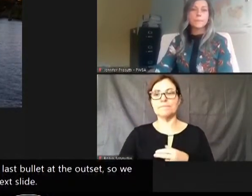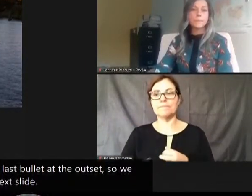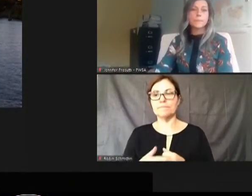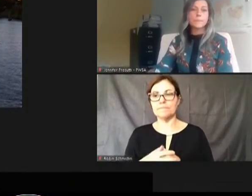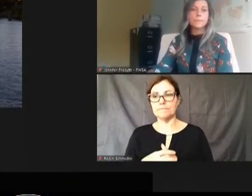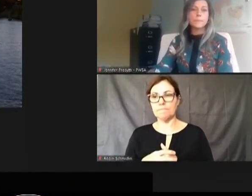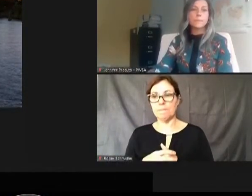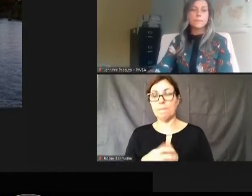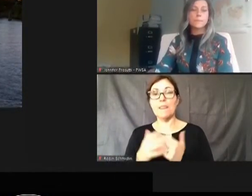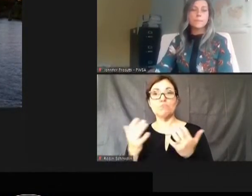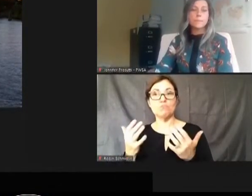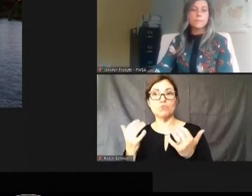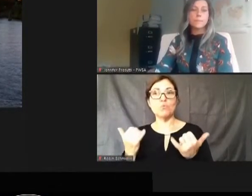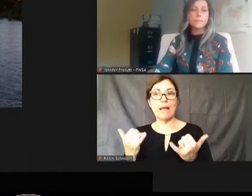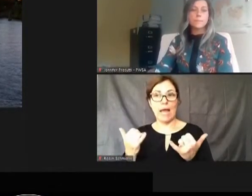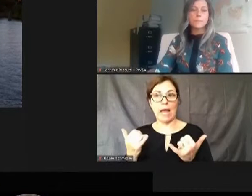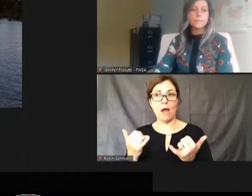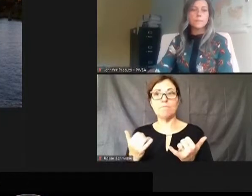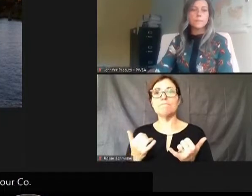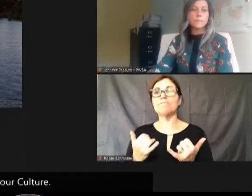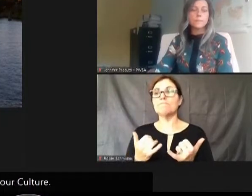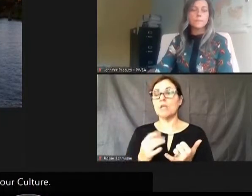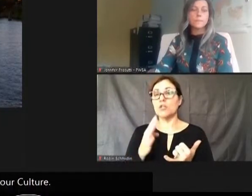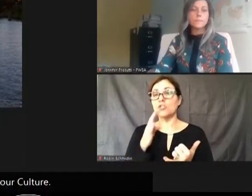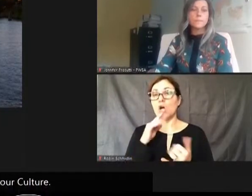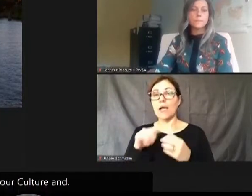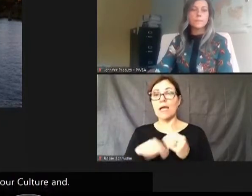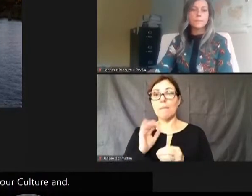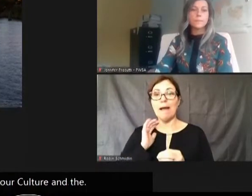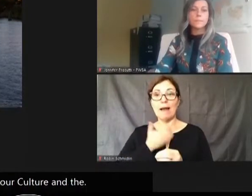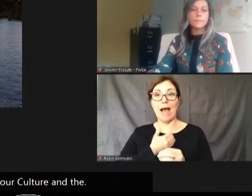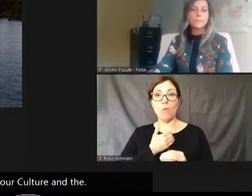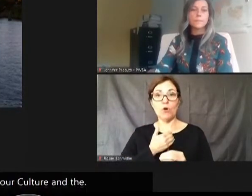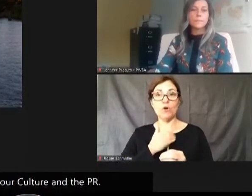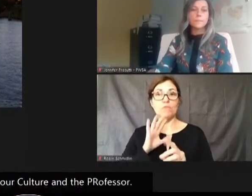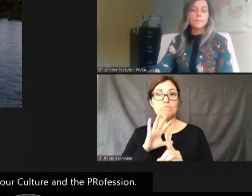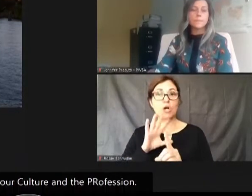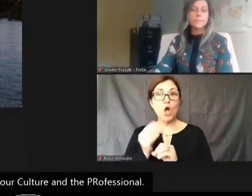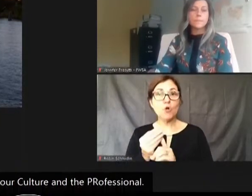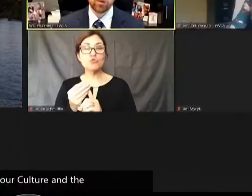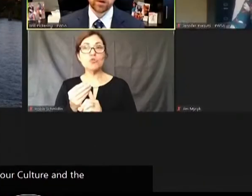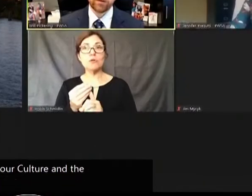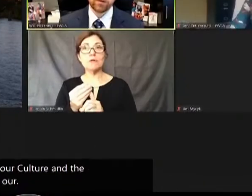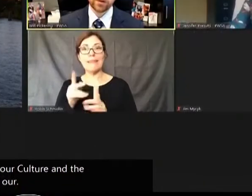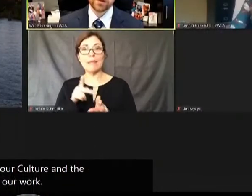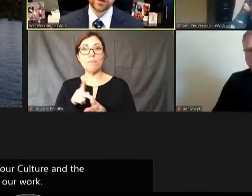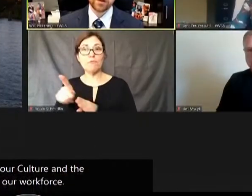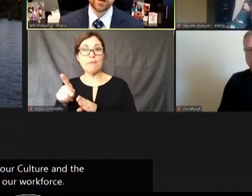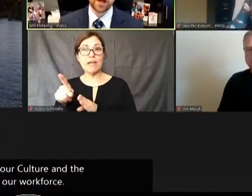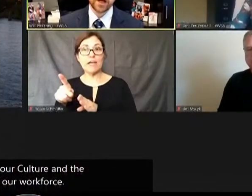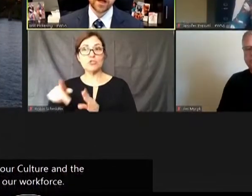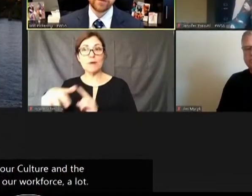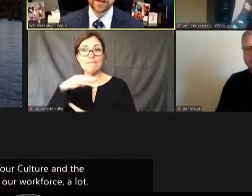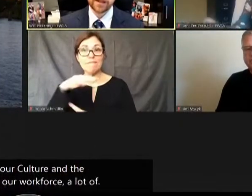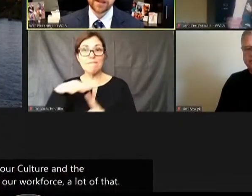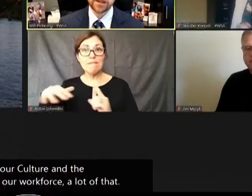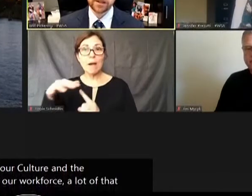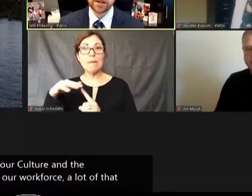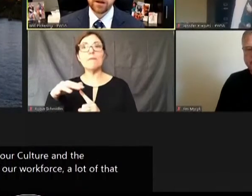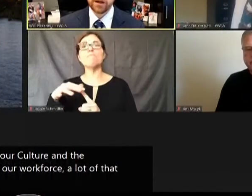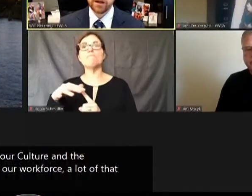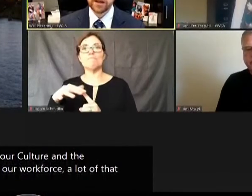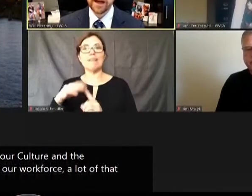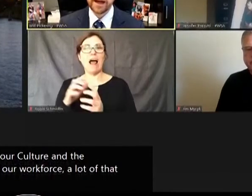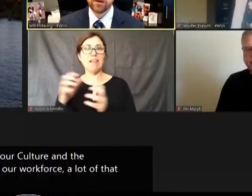Now, in talking about our culture and the professionalization of our workforce, a lot of that hinges